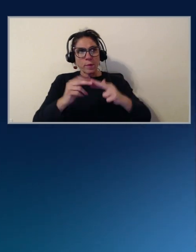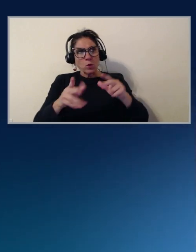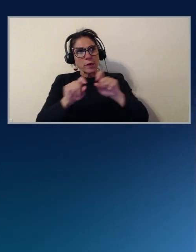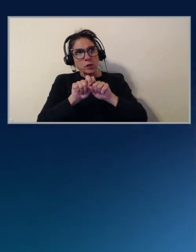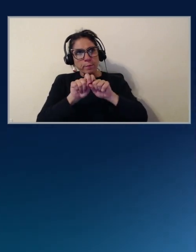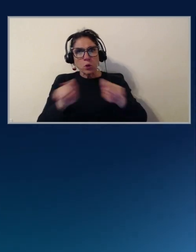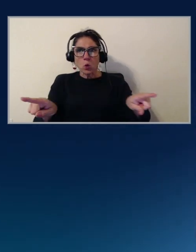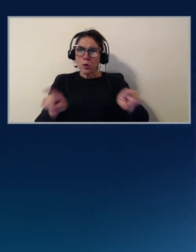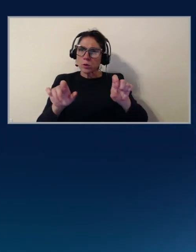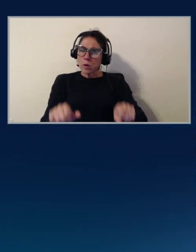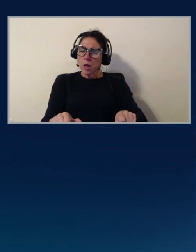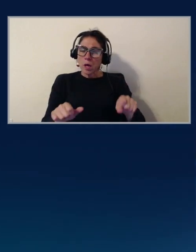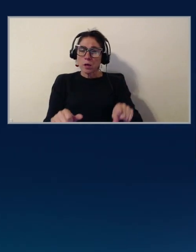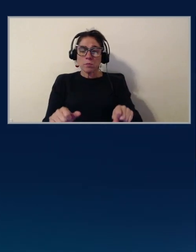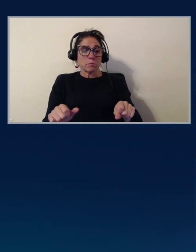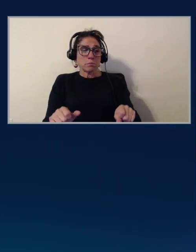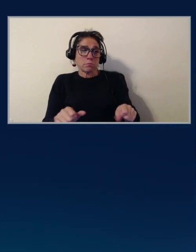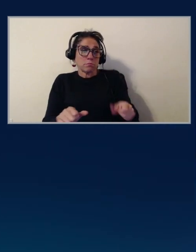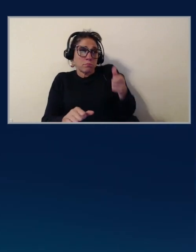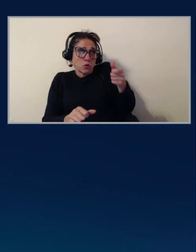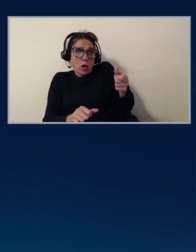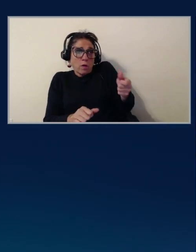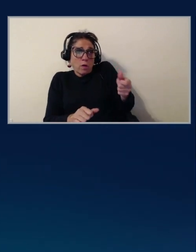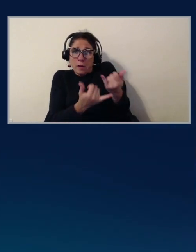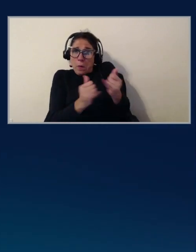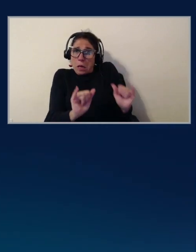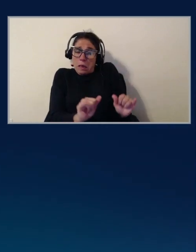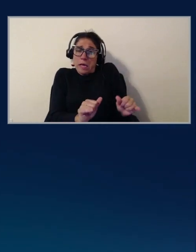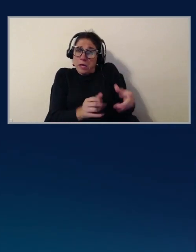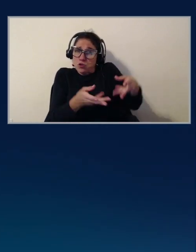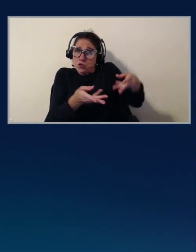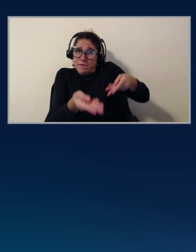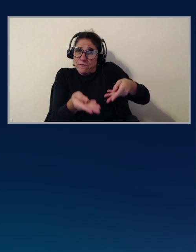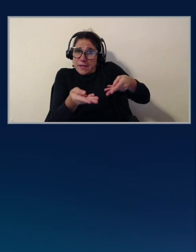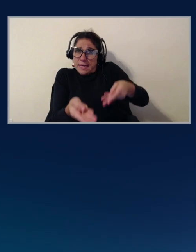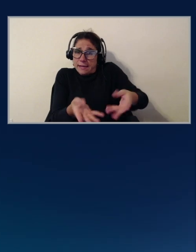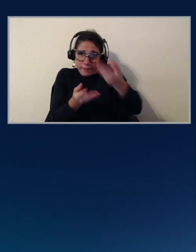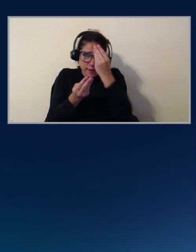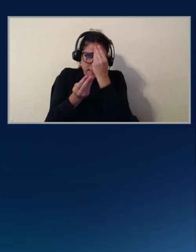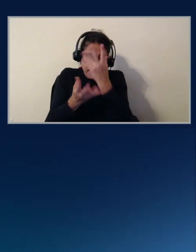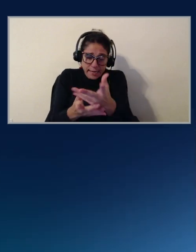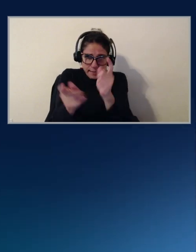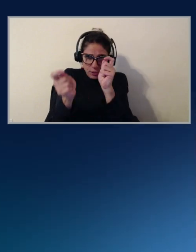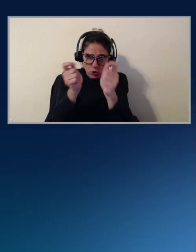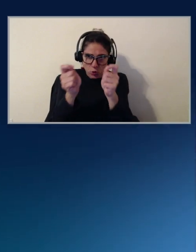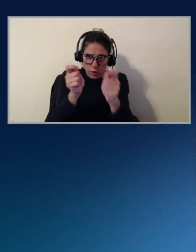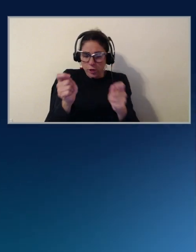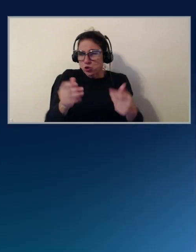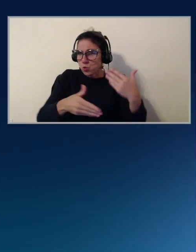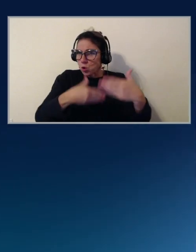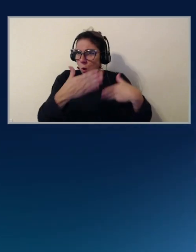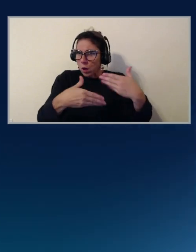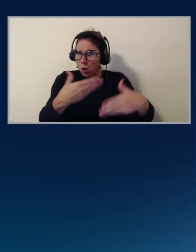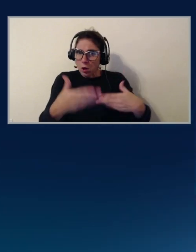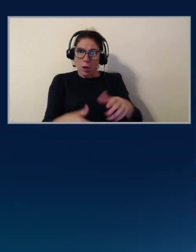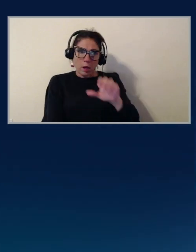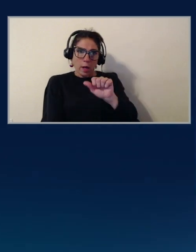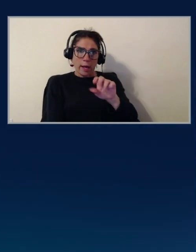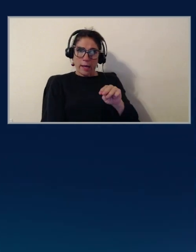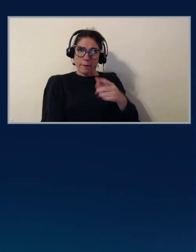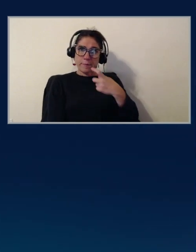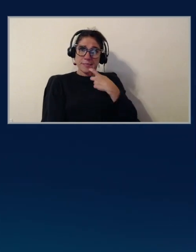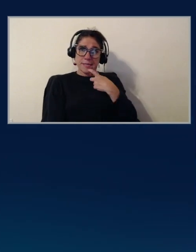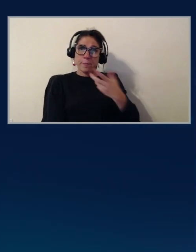You could just go off on your own, feed it the data, and tune as you go. That's AM said it earlier, we're really meeting people where they're